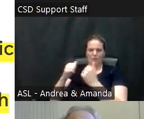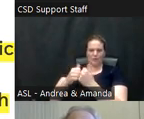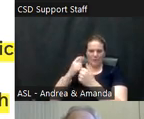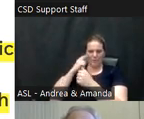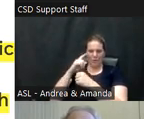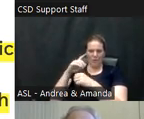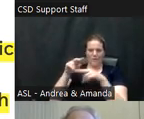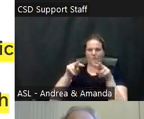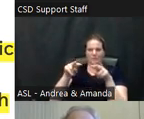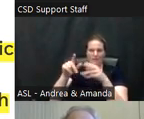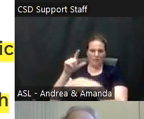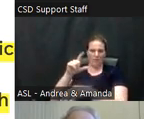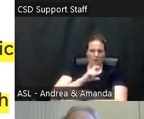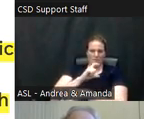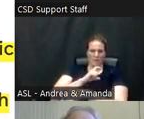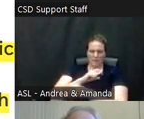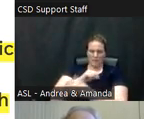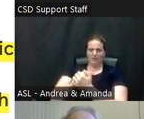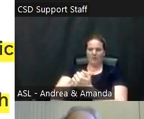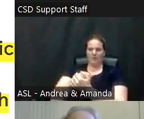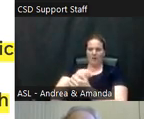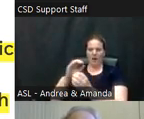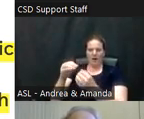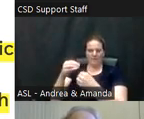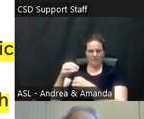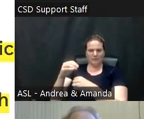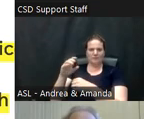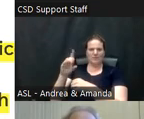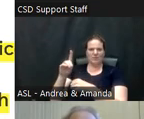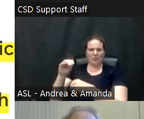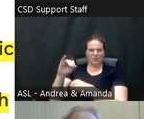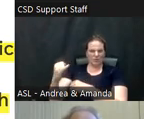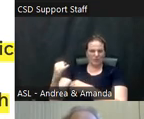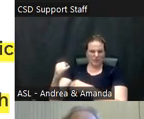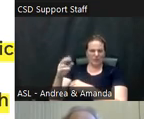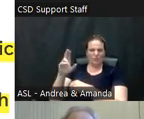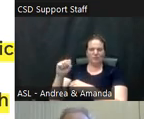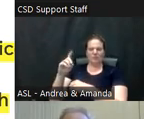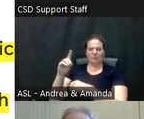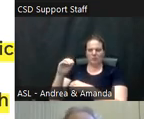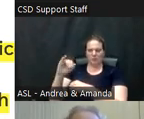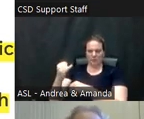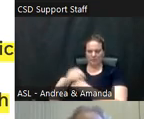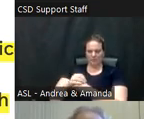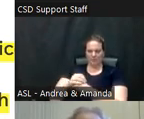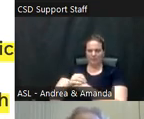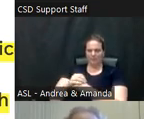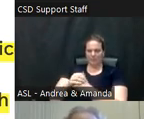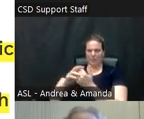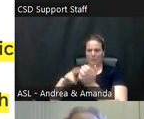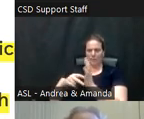Law Enforcement, and the Office of Justice Programs, which is part of the DOJ, the U.S. Department of Justice. So the purpose of the